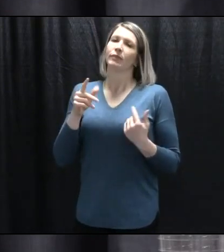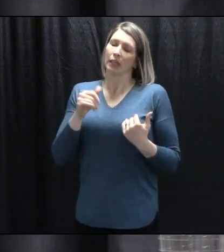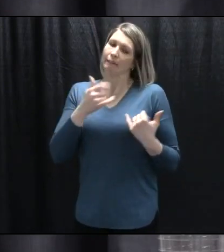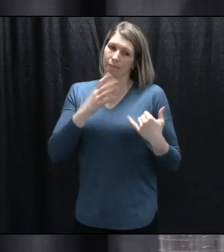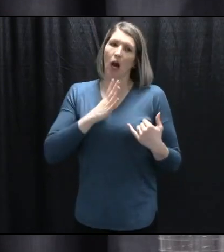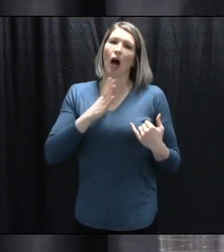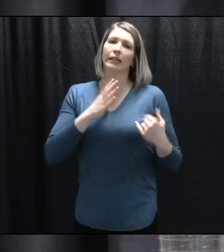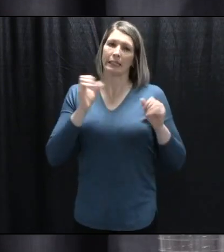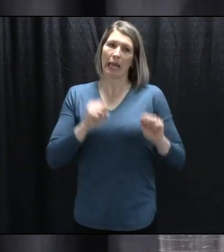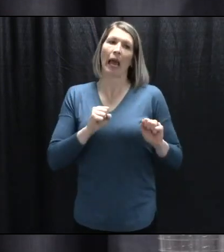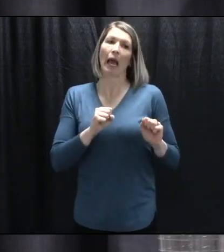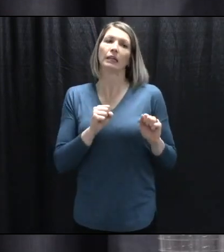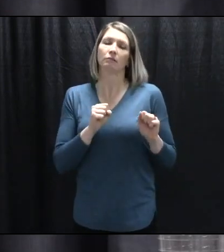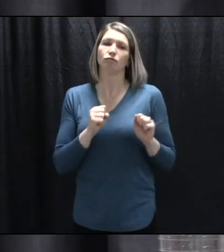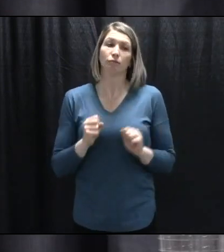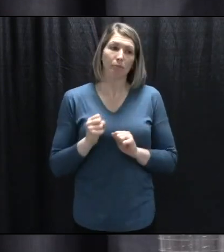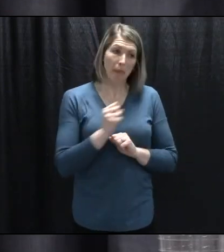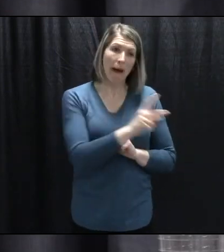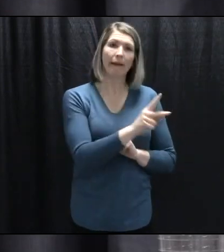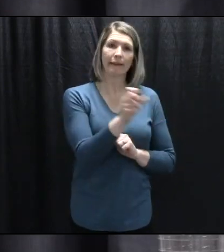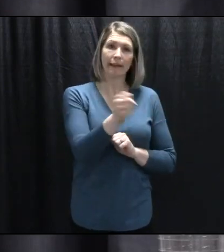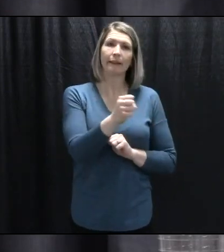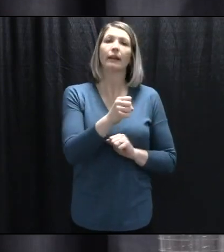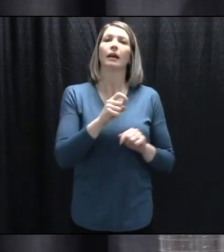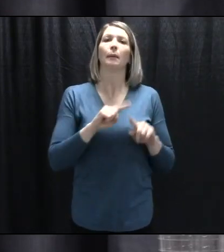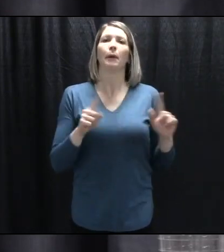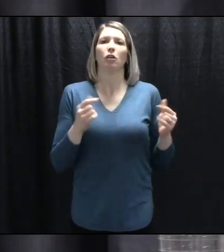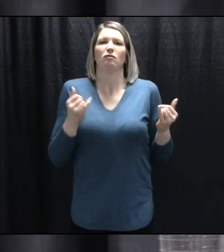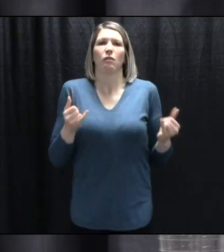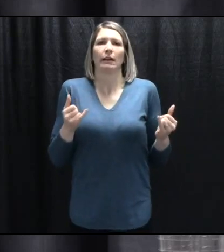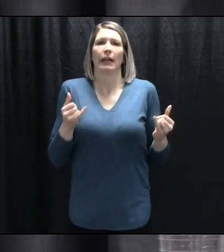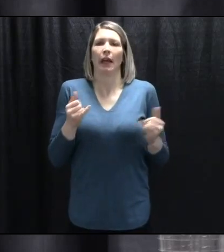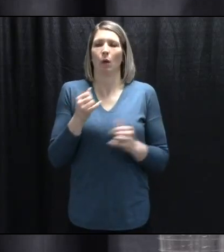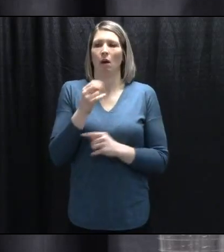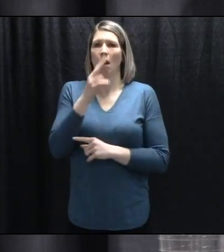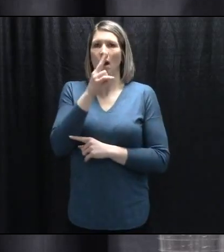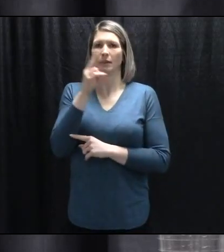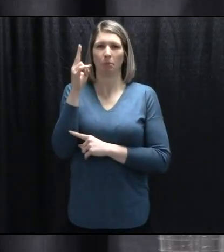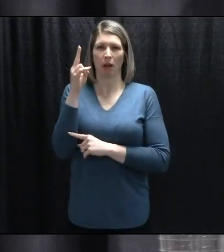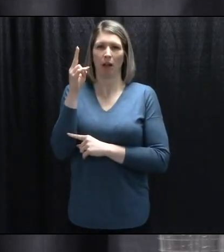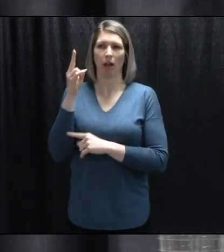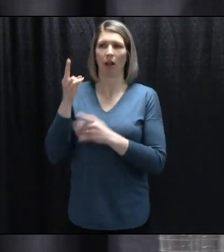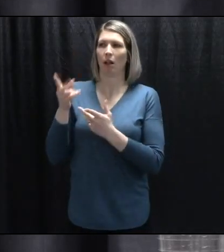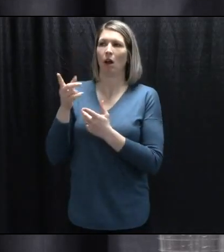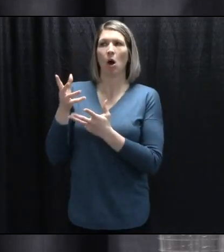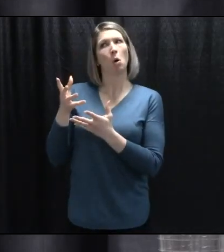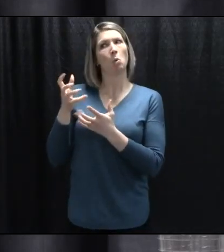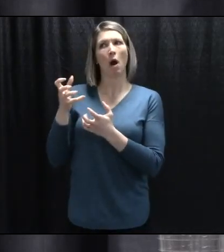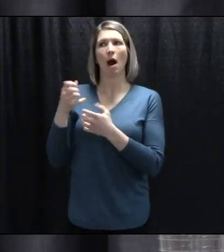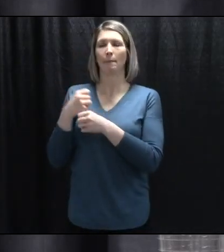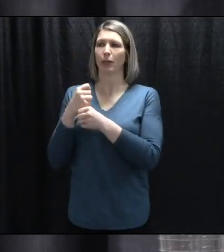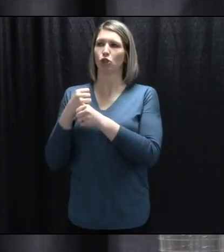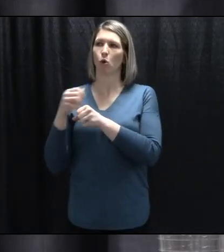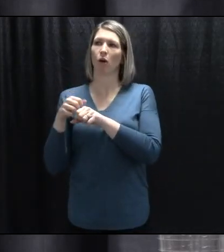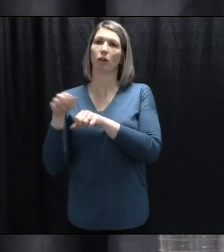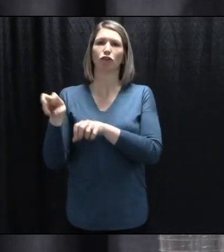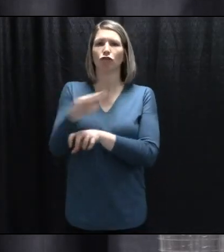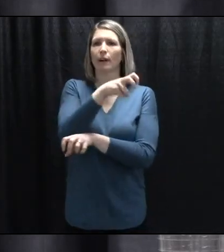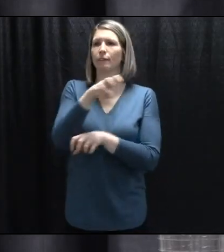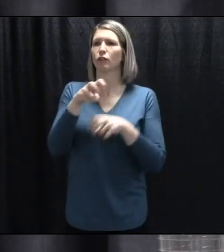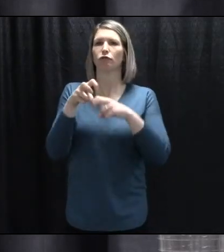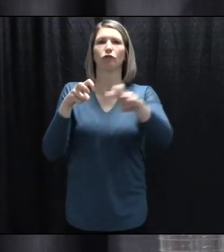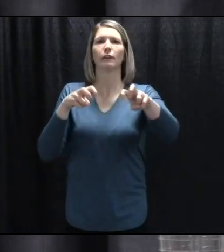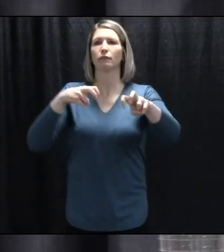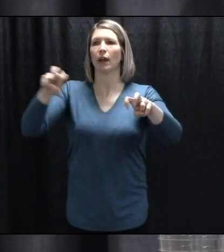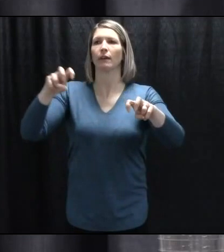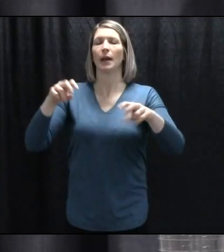pressure point. At the moment, the acute care sector is really keen to be able to move any alternate level of care patients